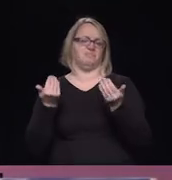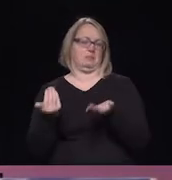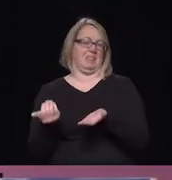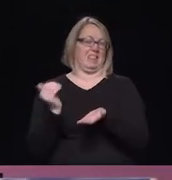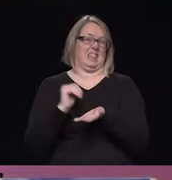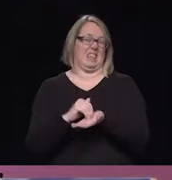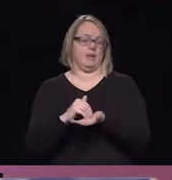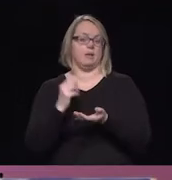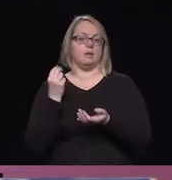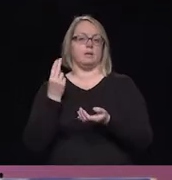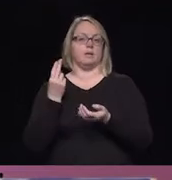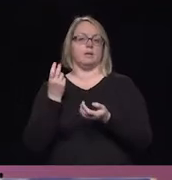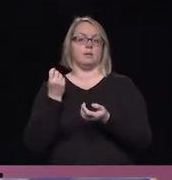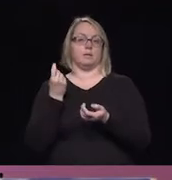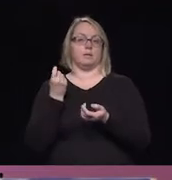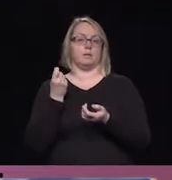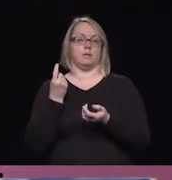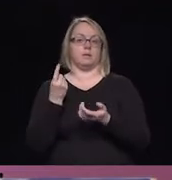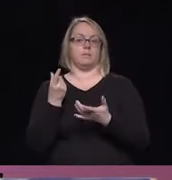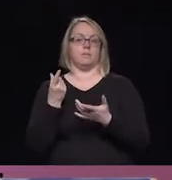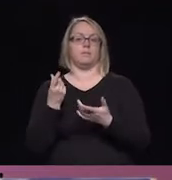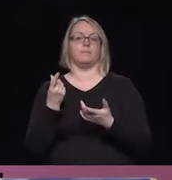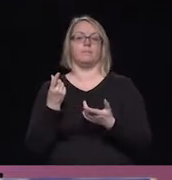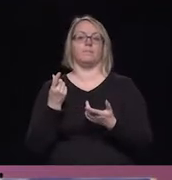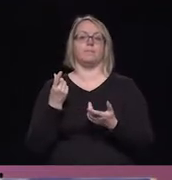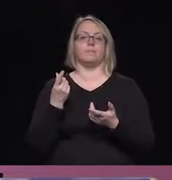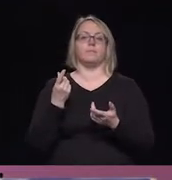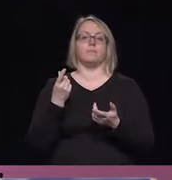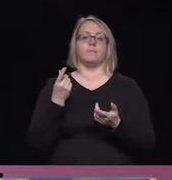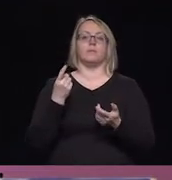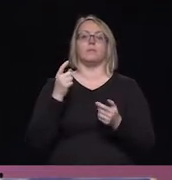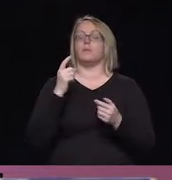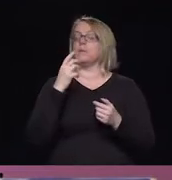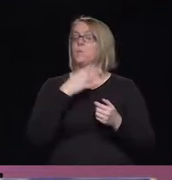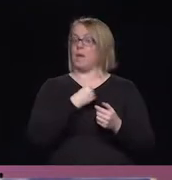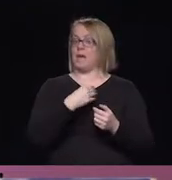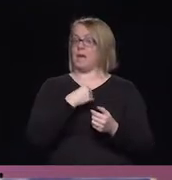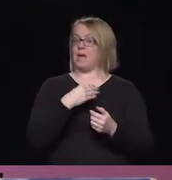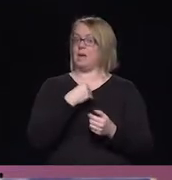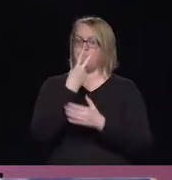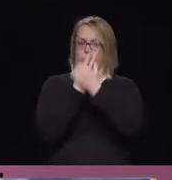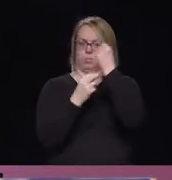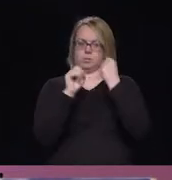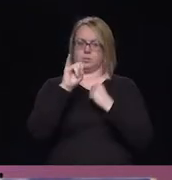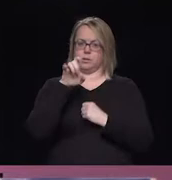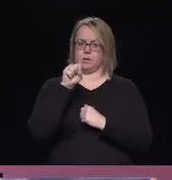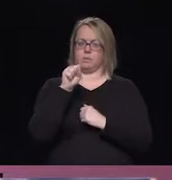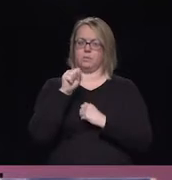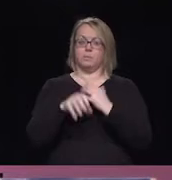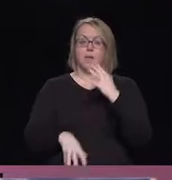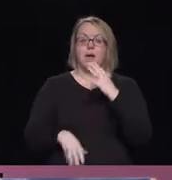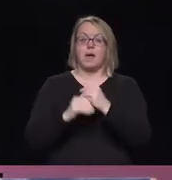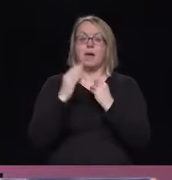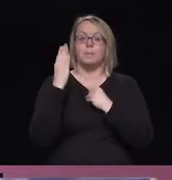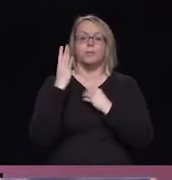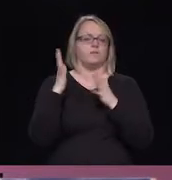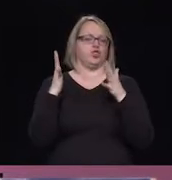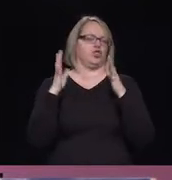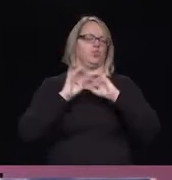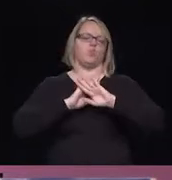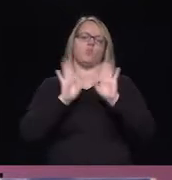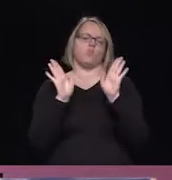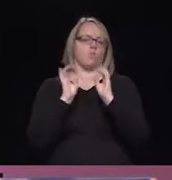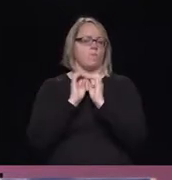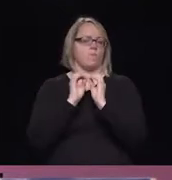going to go ahead and dip into white on both sides. I'm not adding any more blue. There should be enough blue